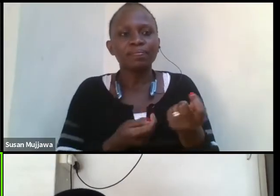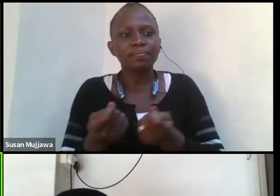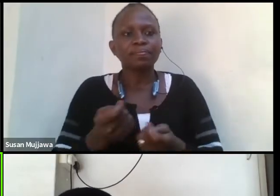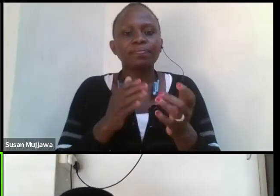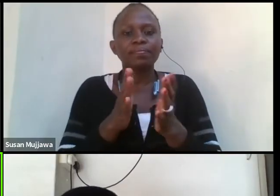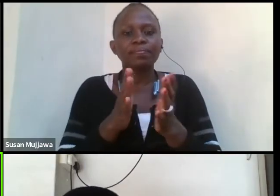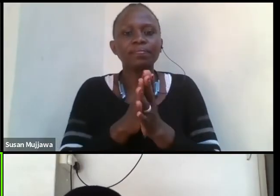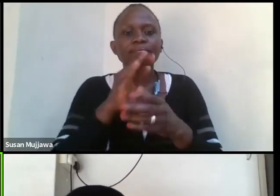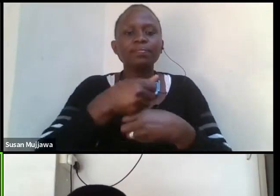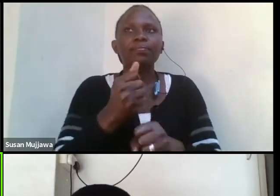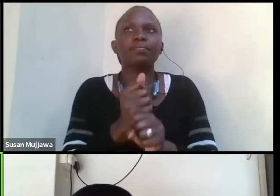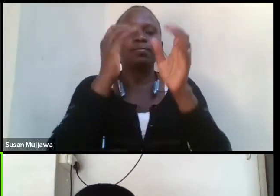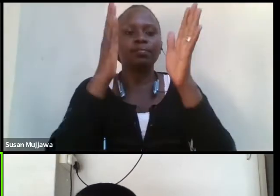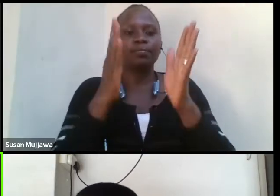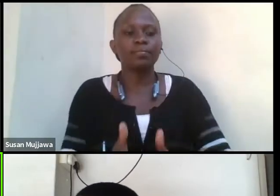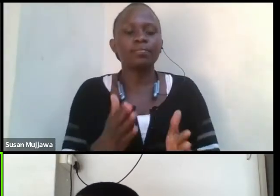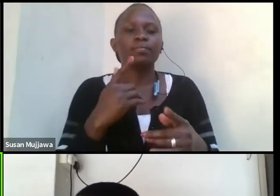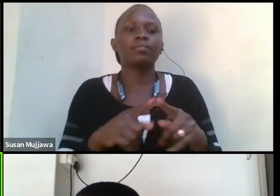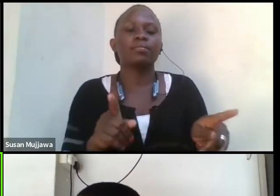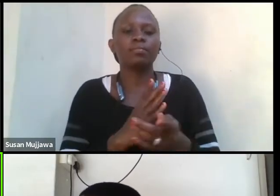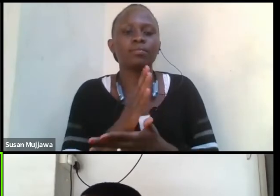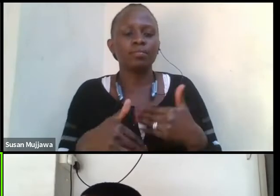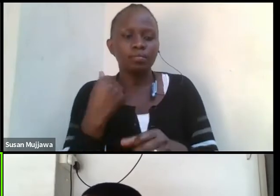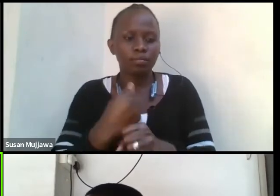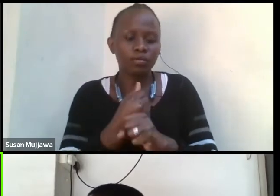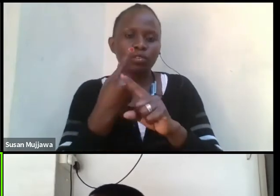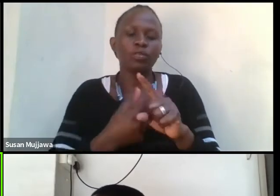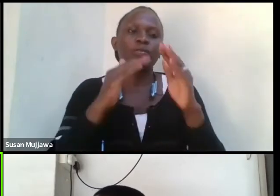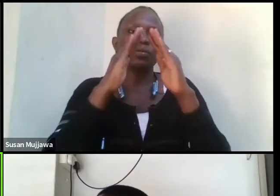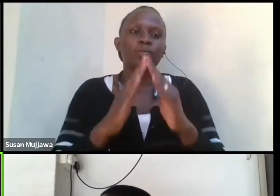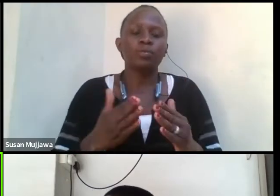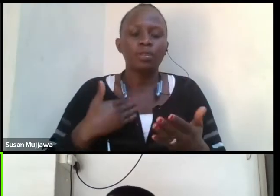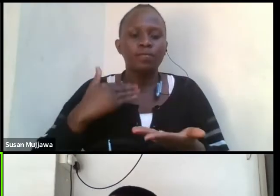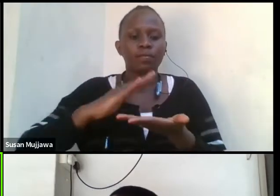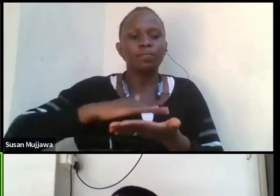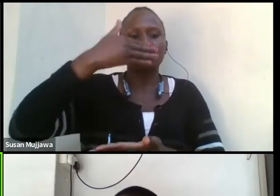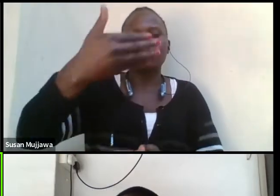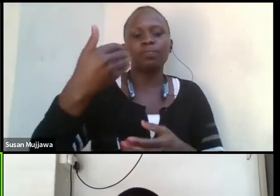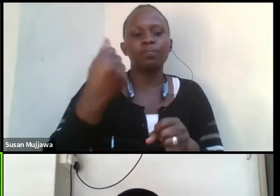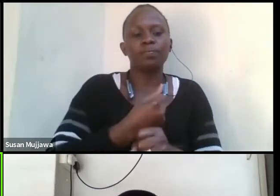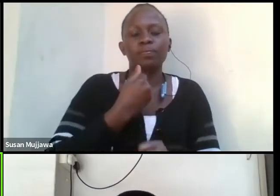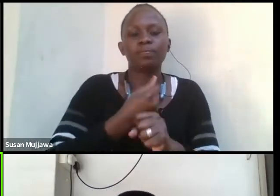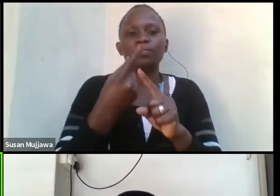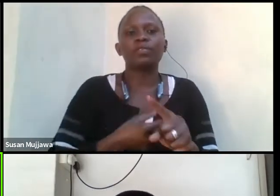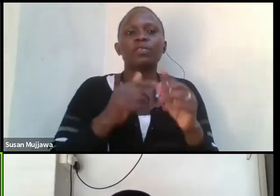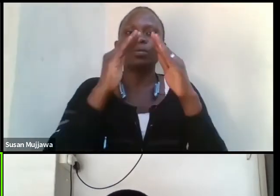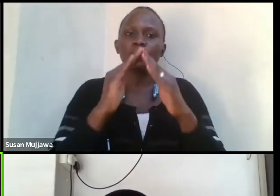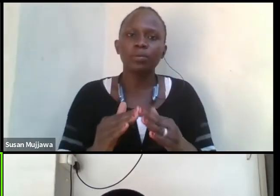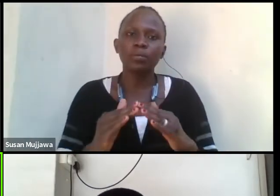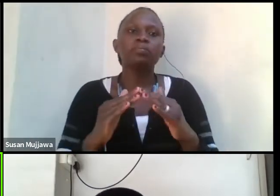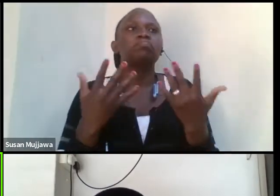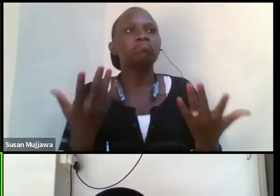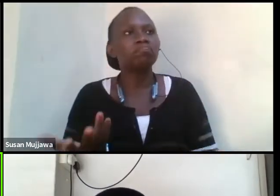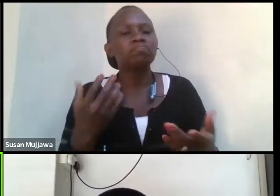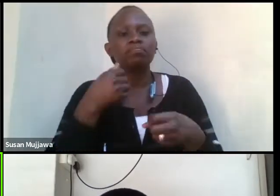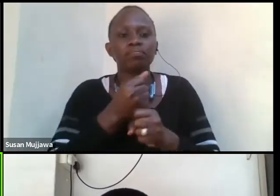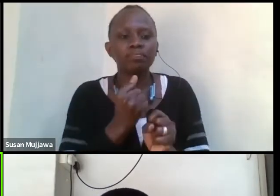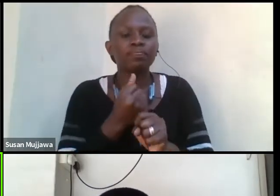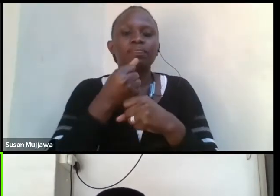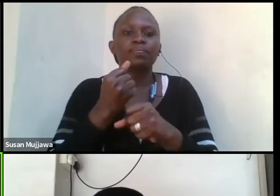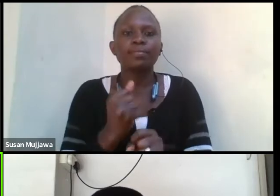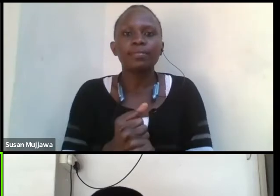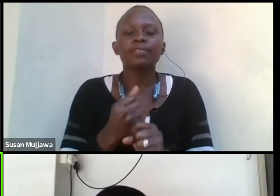are able to work at home. So they have their laptops and they're working at home. But of course, production is a